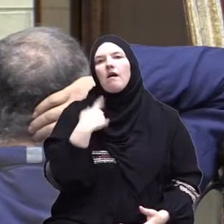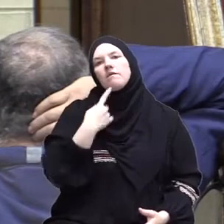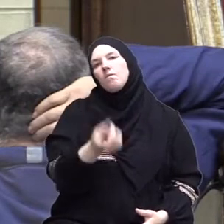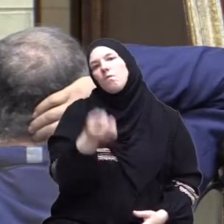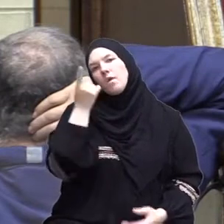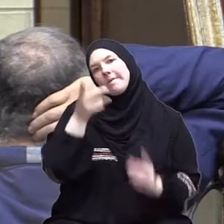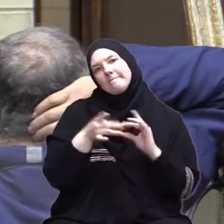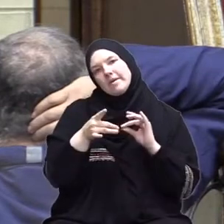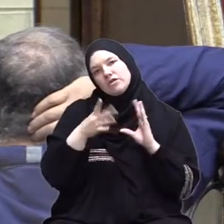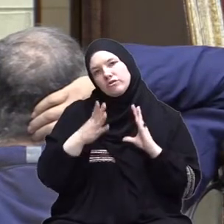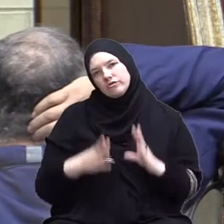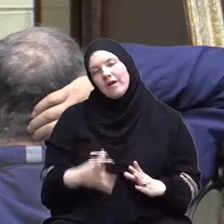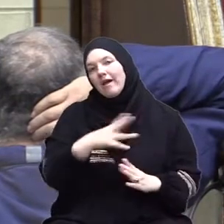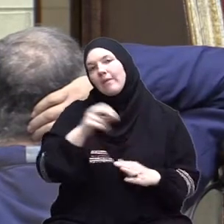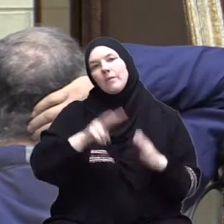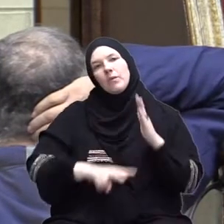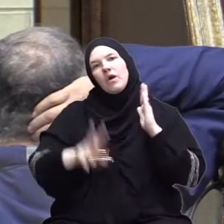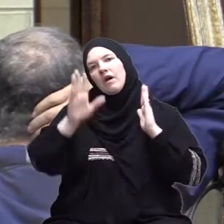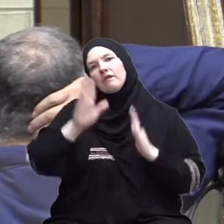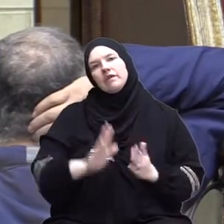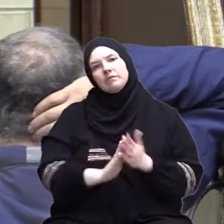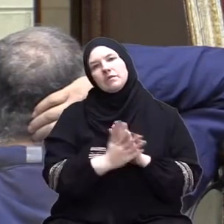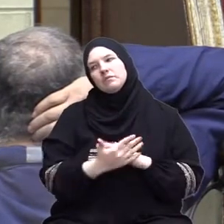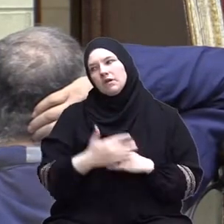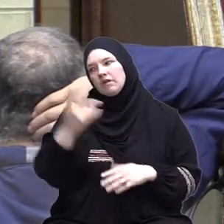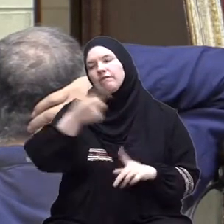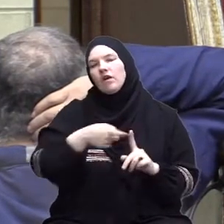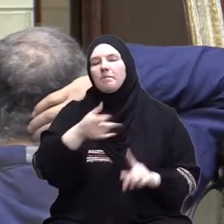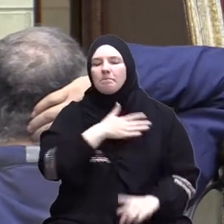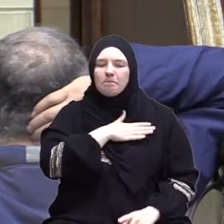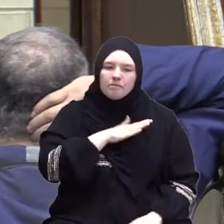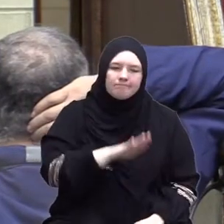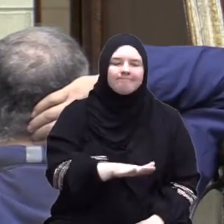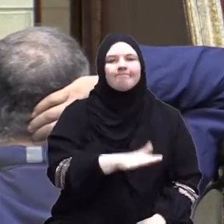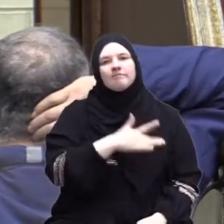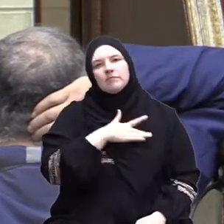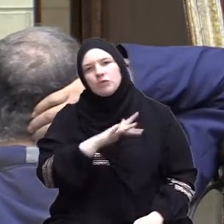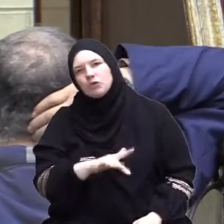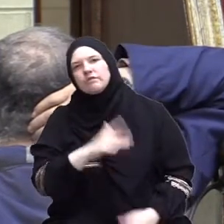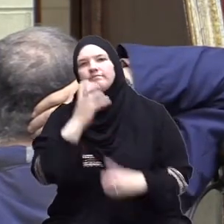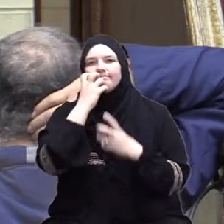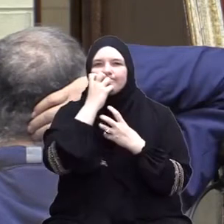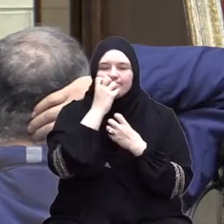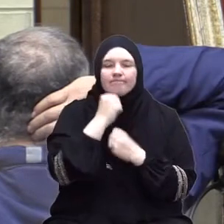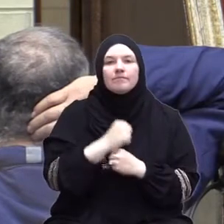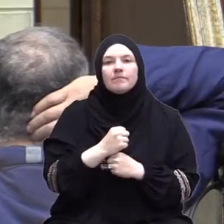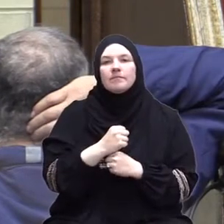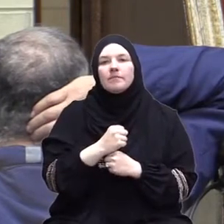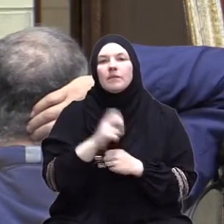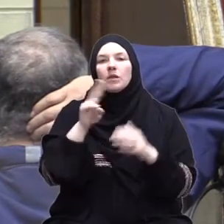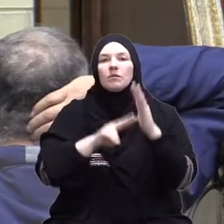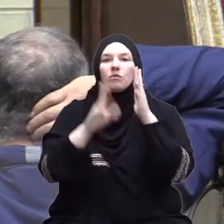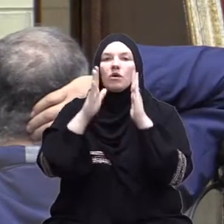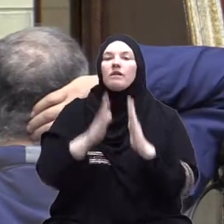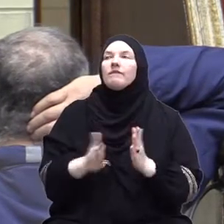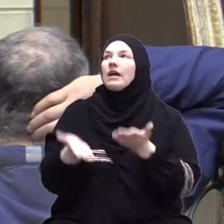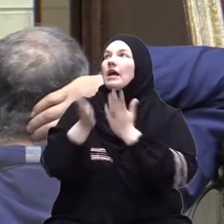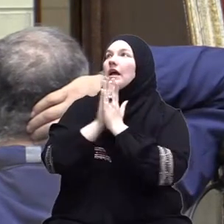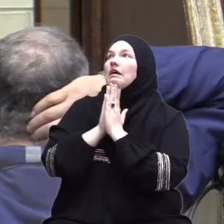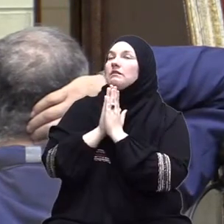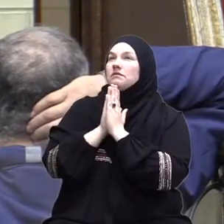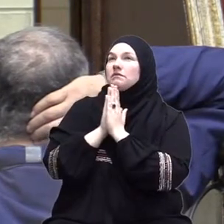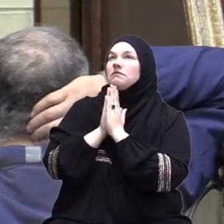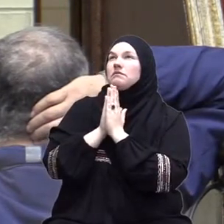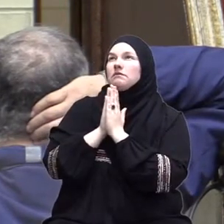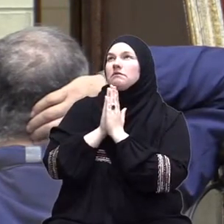messenger, and the Prophet sallallahu alaihi wasallam, out of mercy and love and care, he asked Allah not to wipe